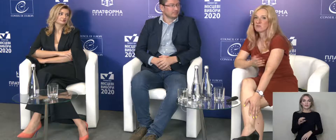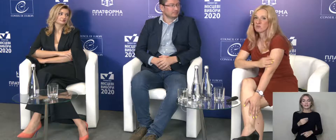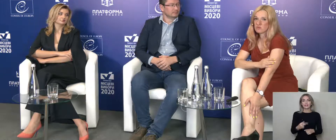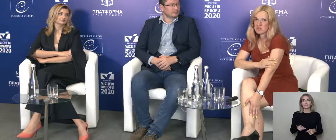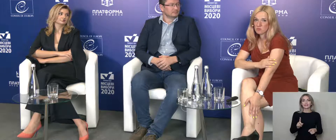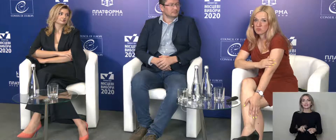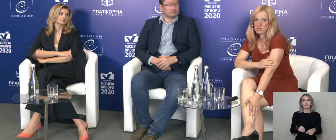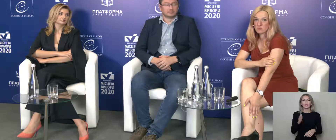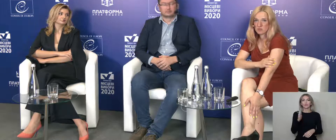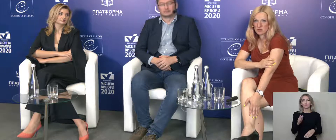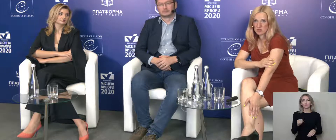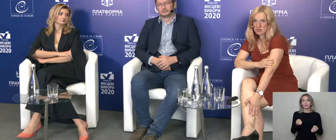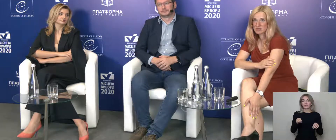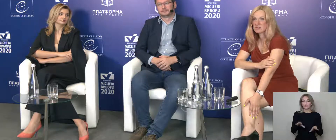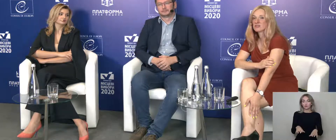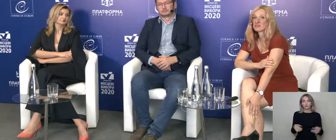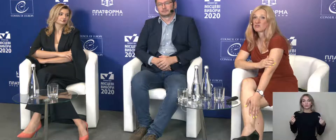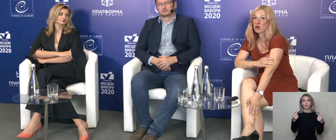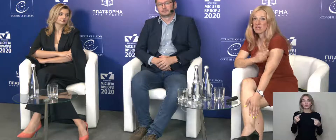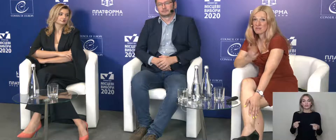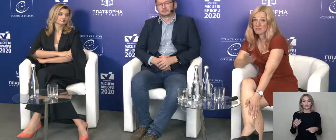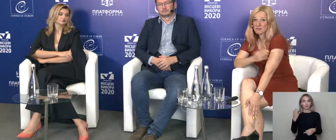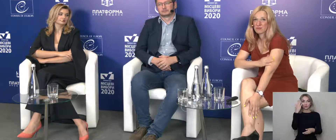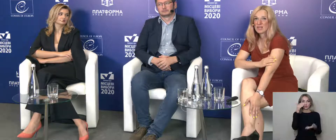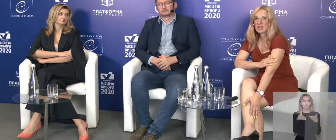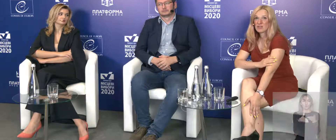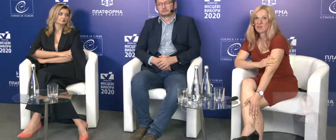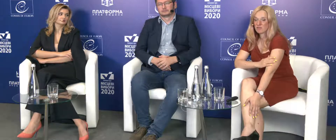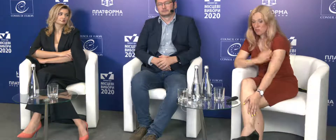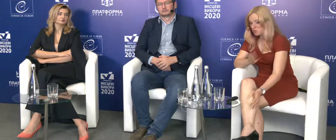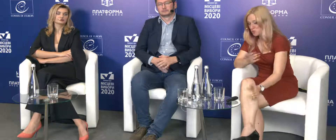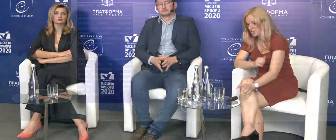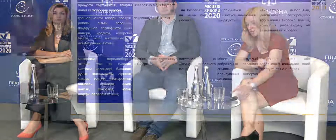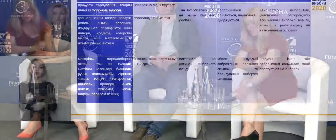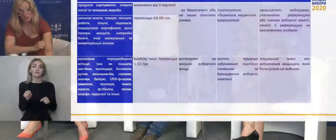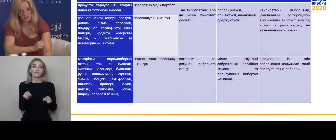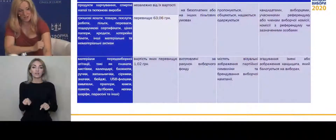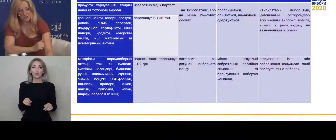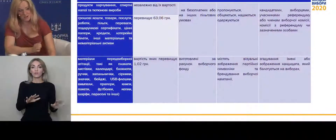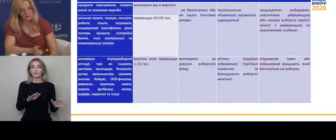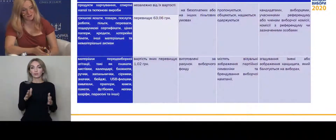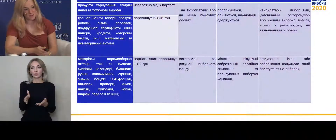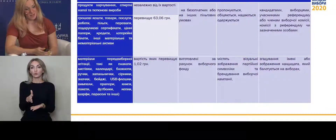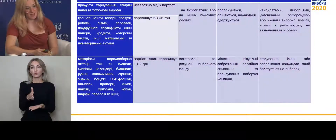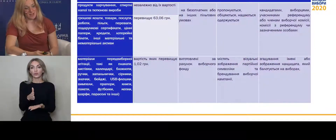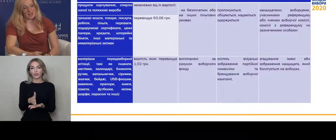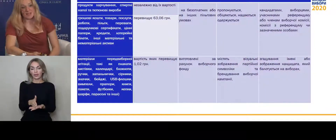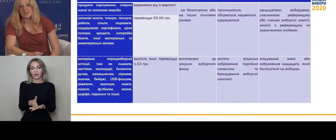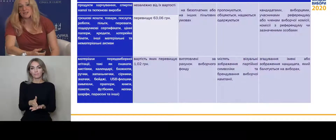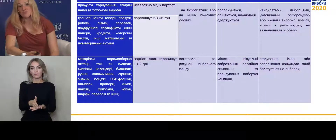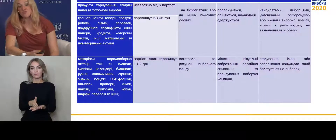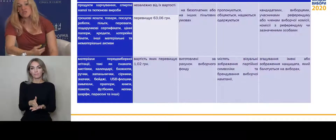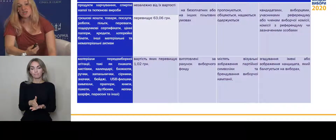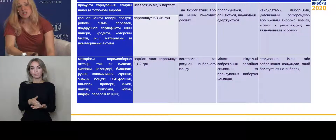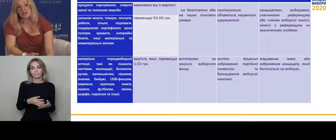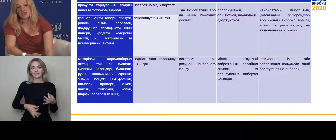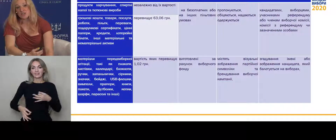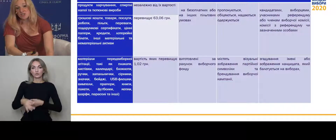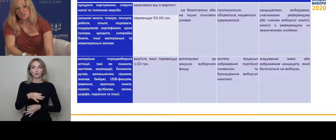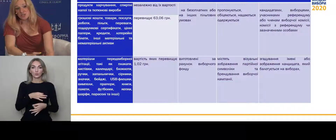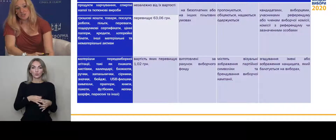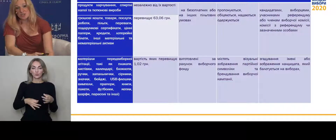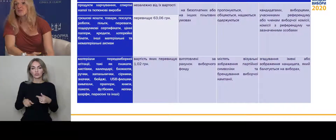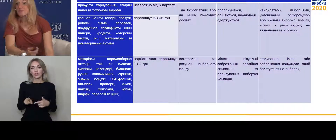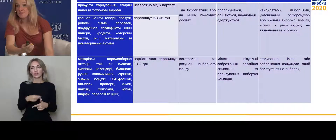171/1 is going to have a brighter future than the previous laws, and these issues will be governed then.